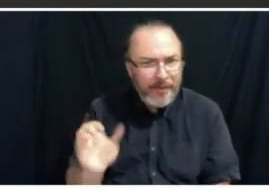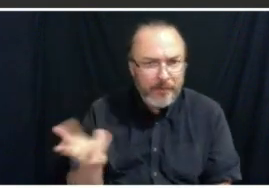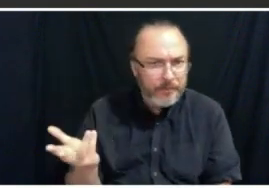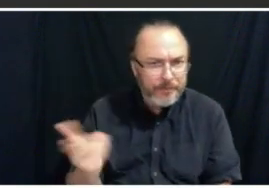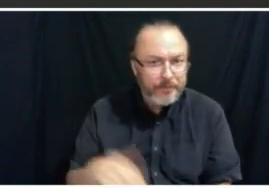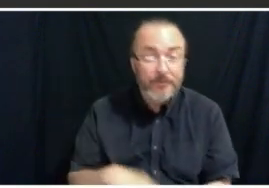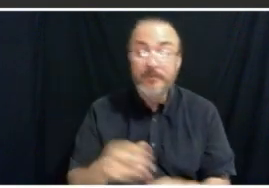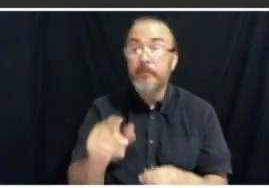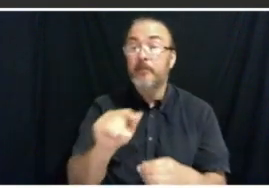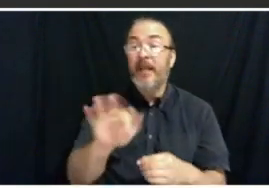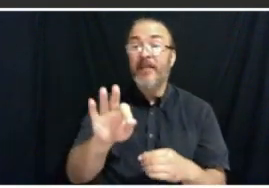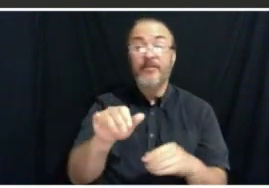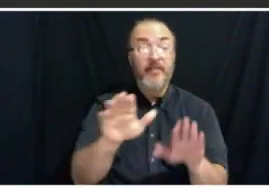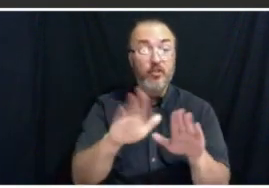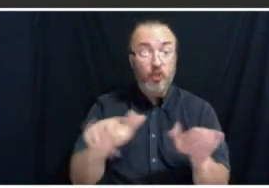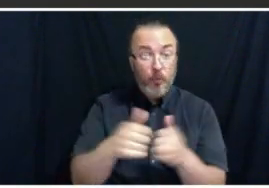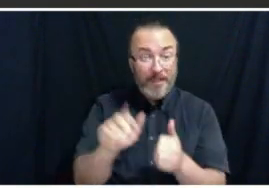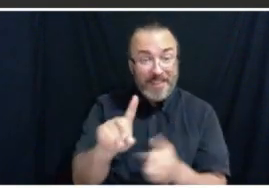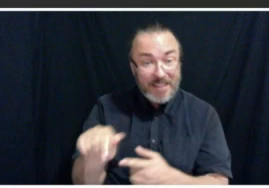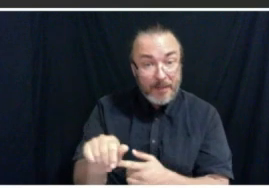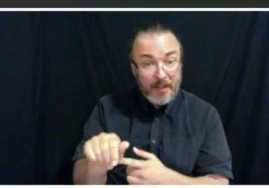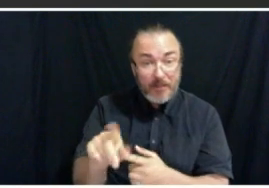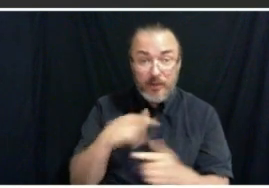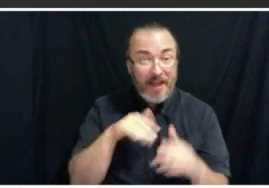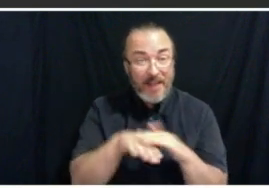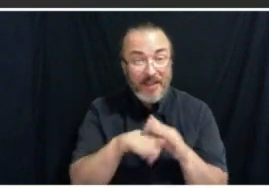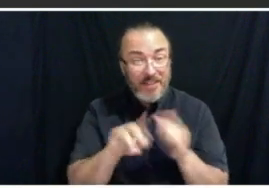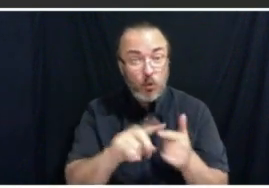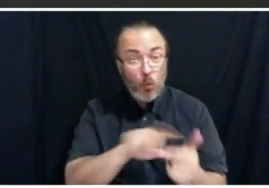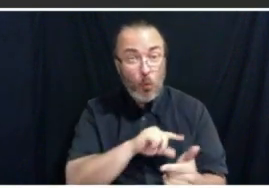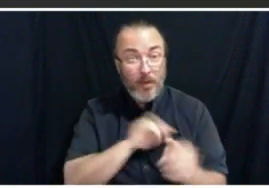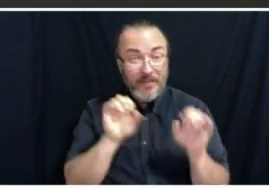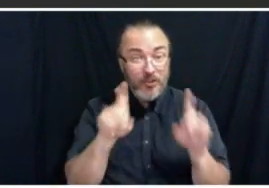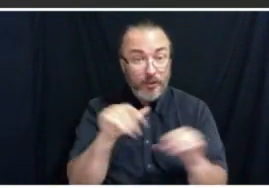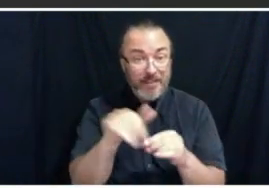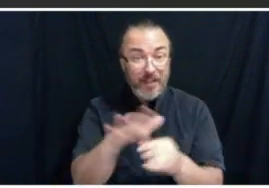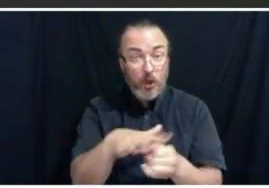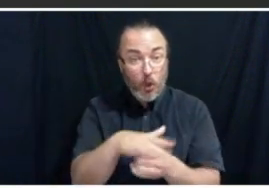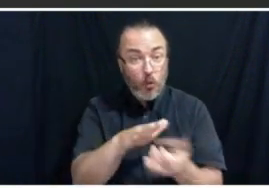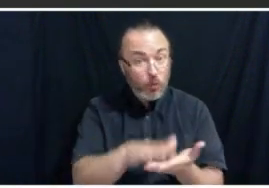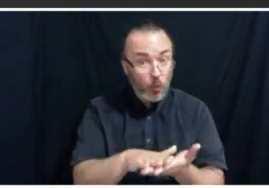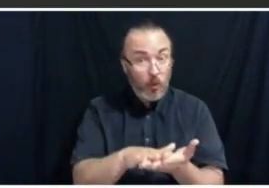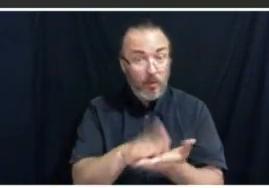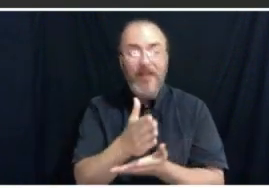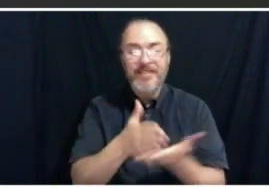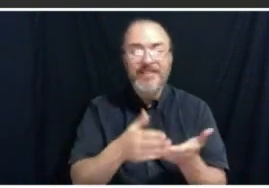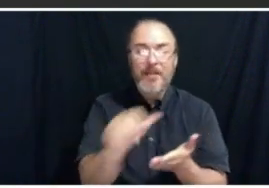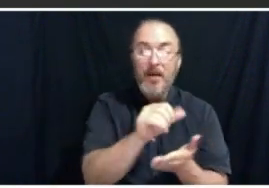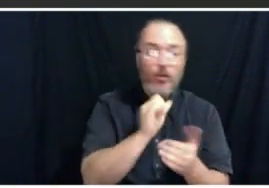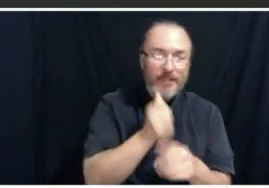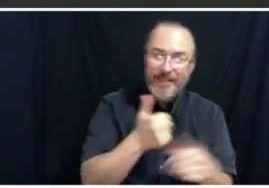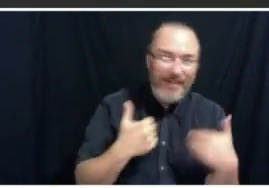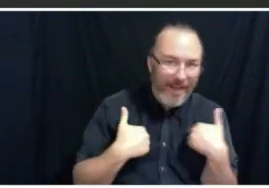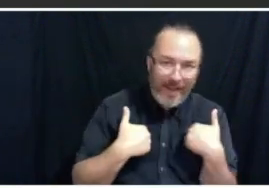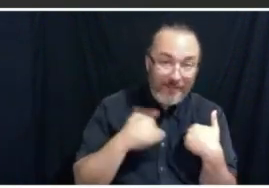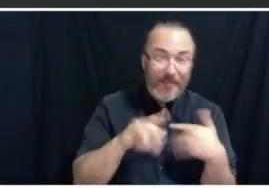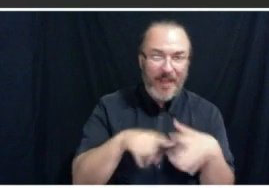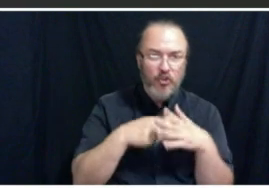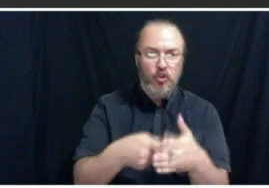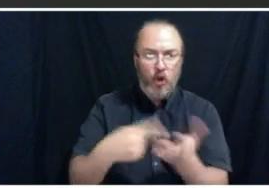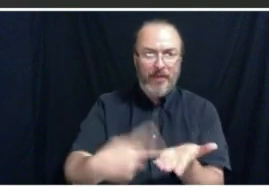children with disabilities did have access to quality education in the local school, but others did not. This is what actually stirred the debate, a very, very